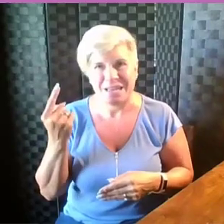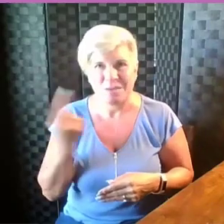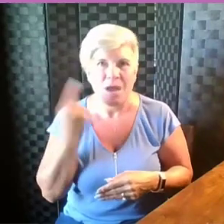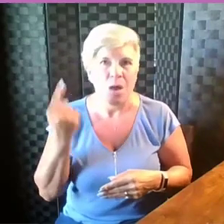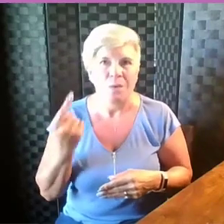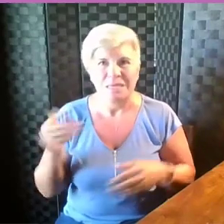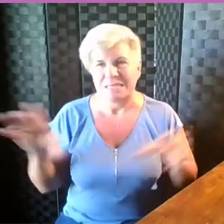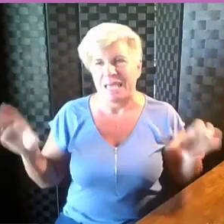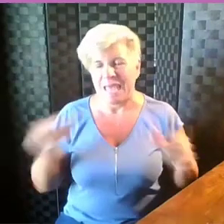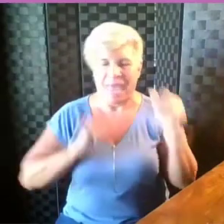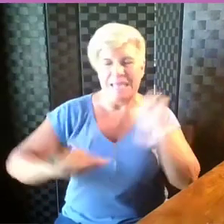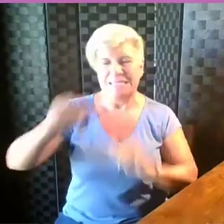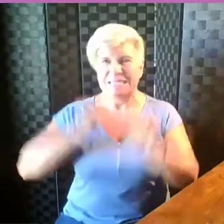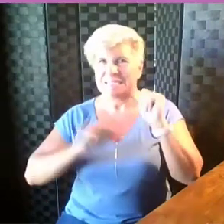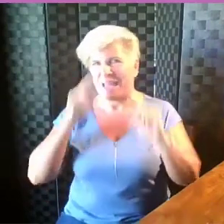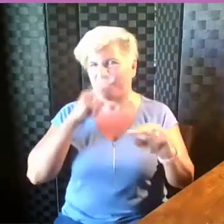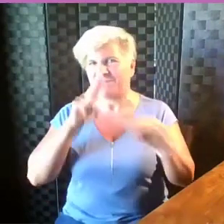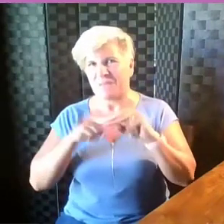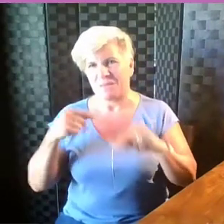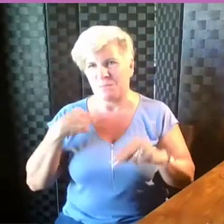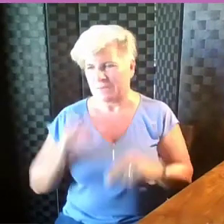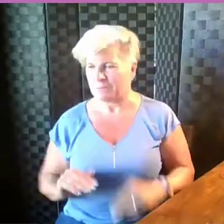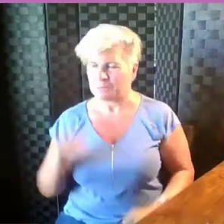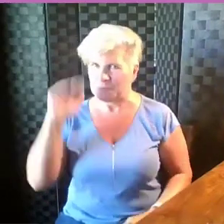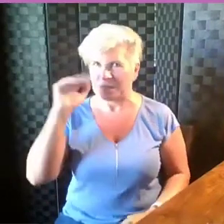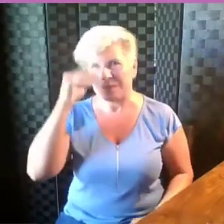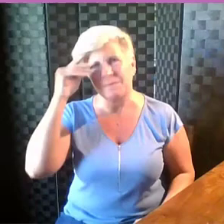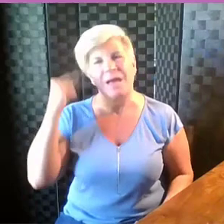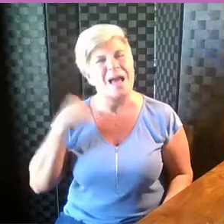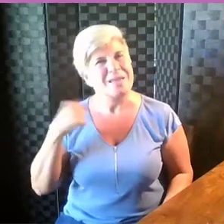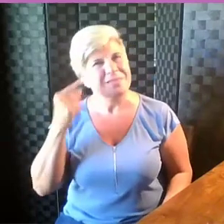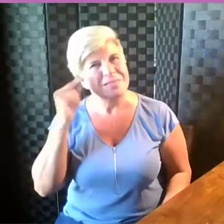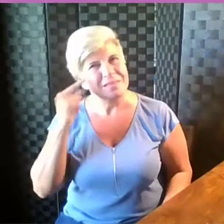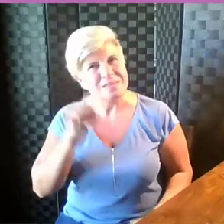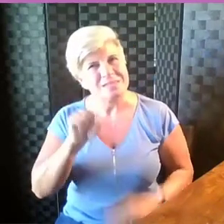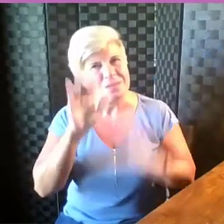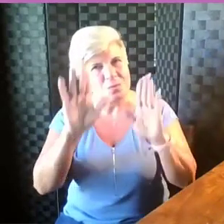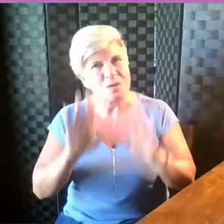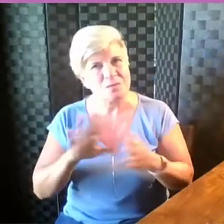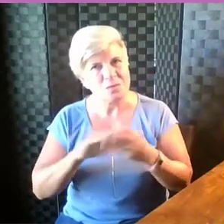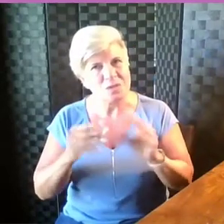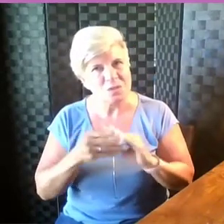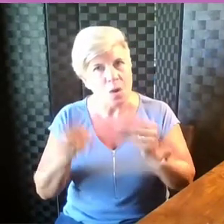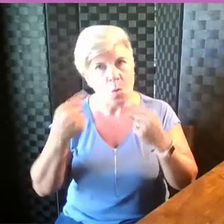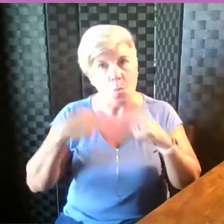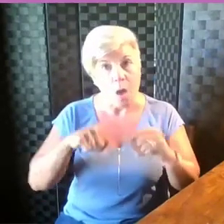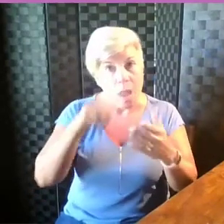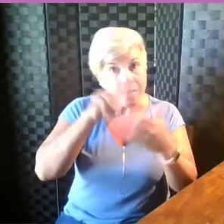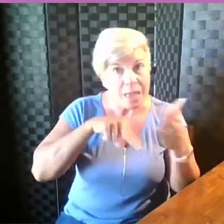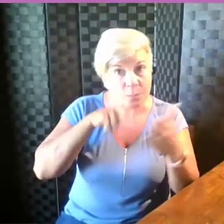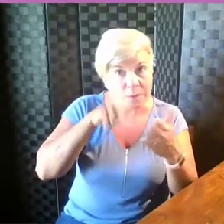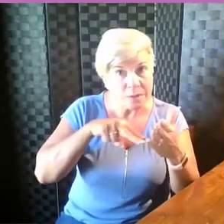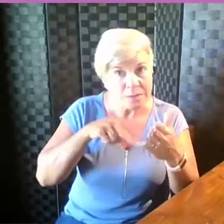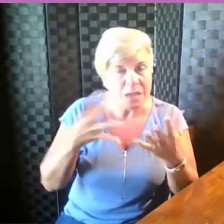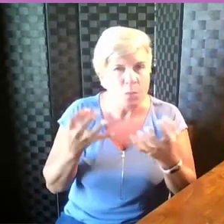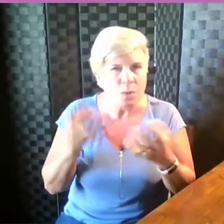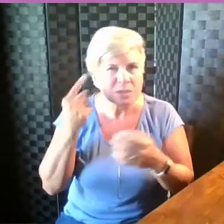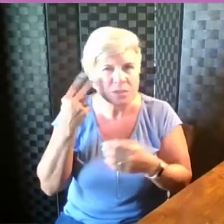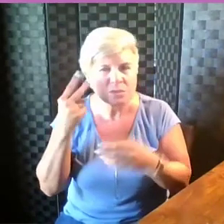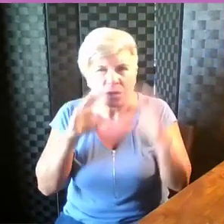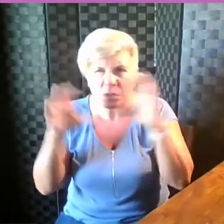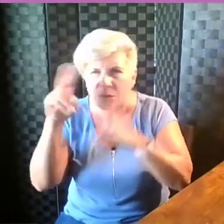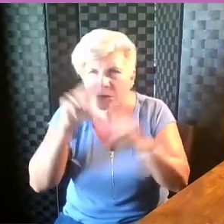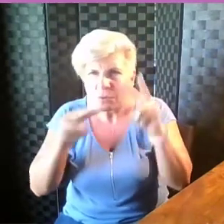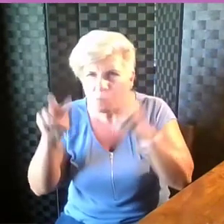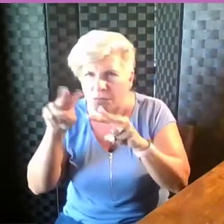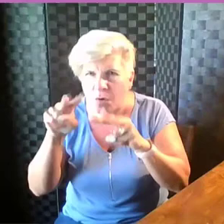younger. And so I thought this was a great story. While I'm reading it, I want you to be looking for all the figurative language that you